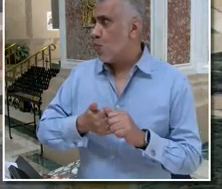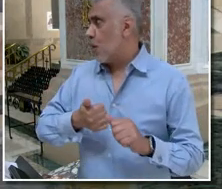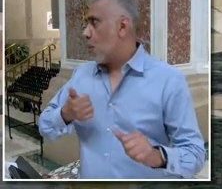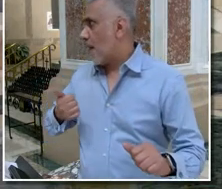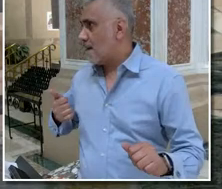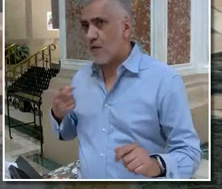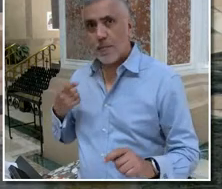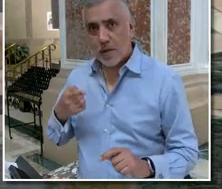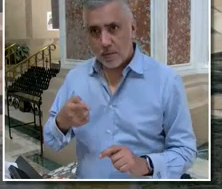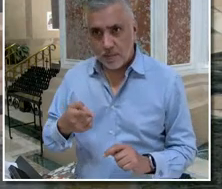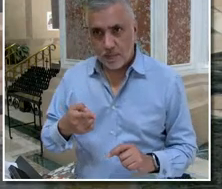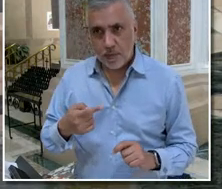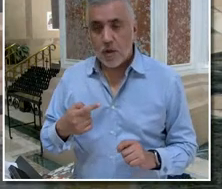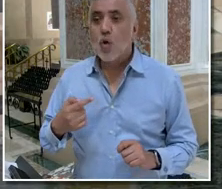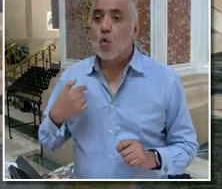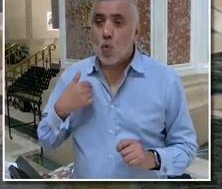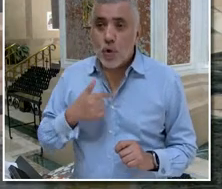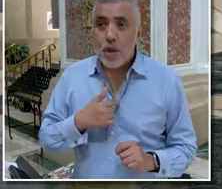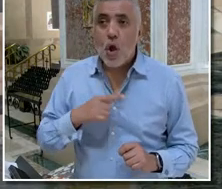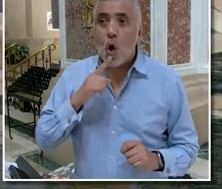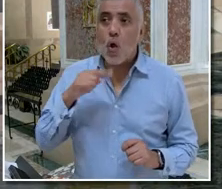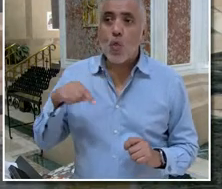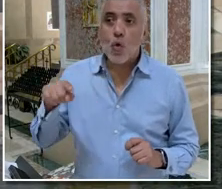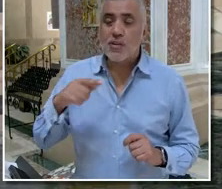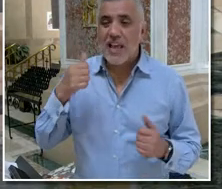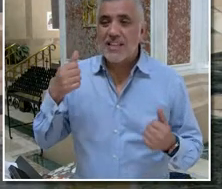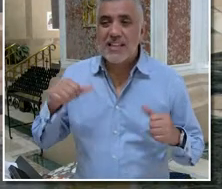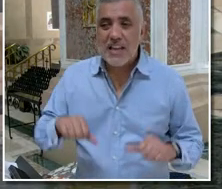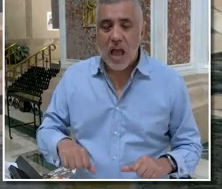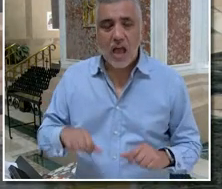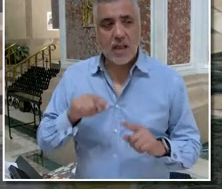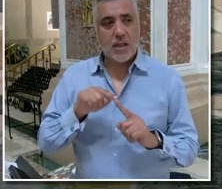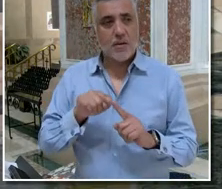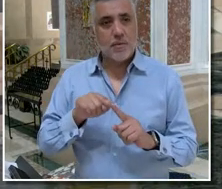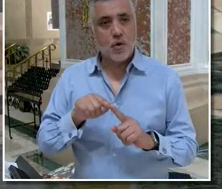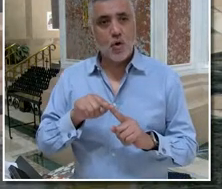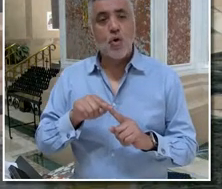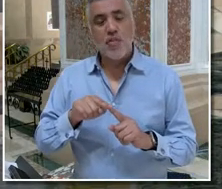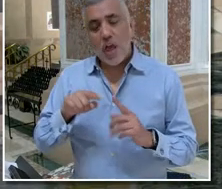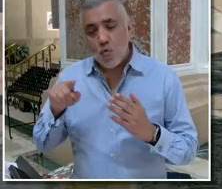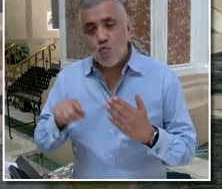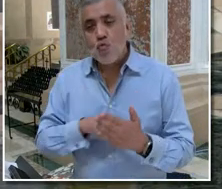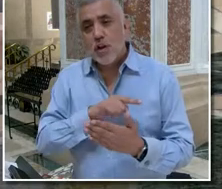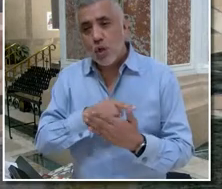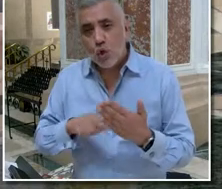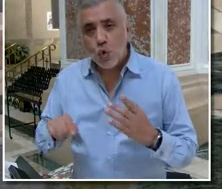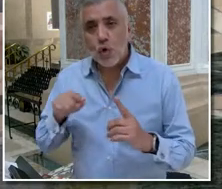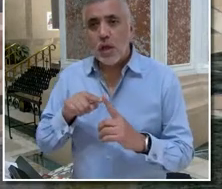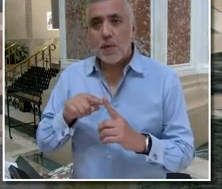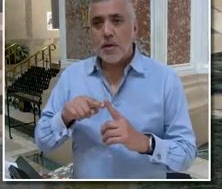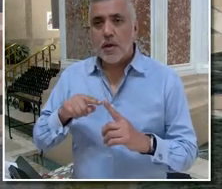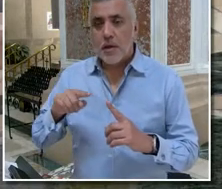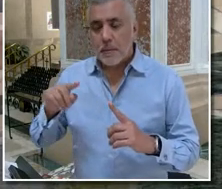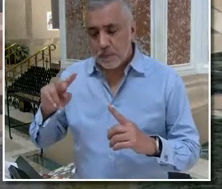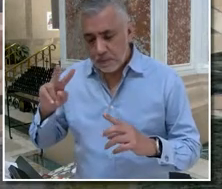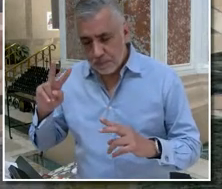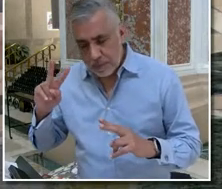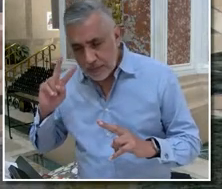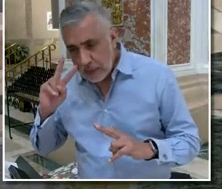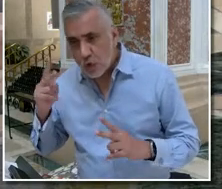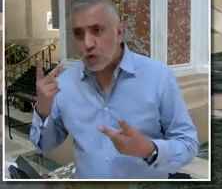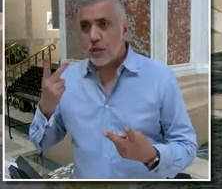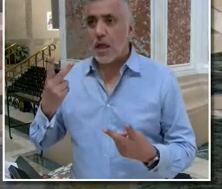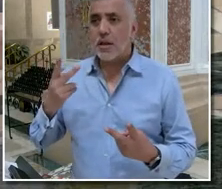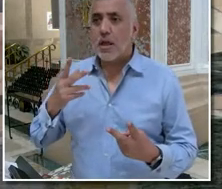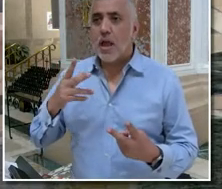him, who deny him, who ridicule, misunderstand,